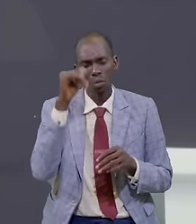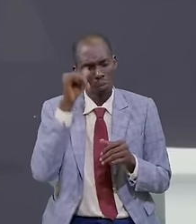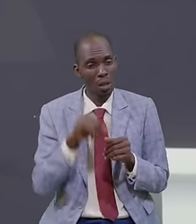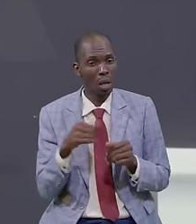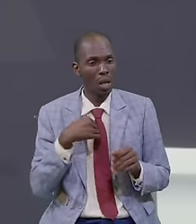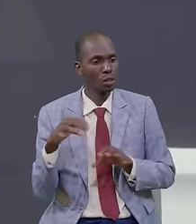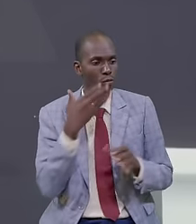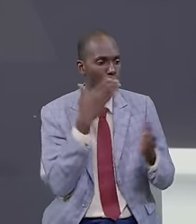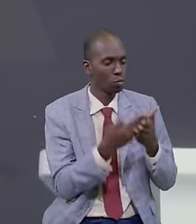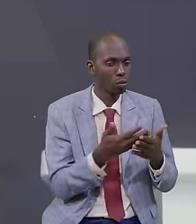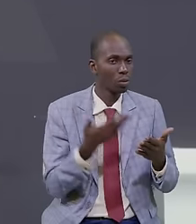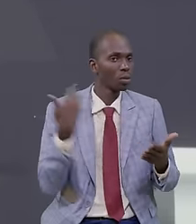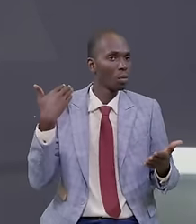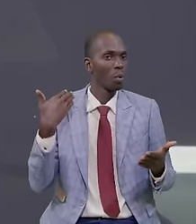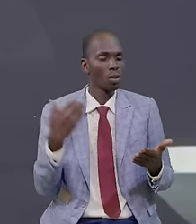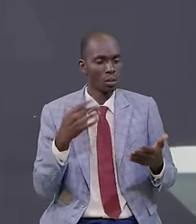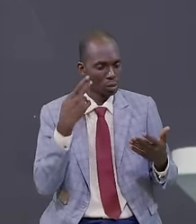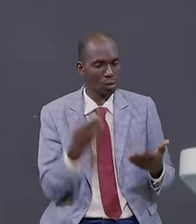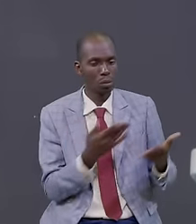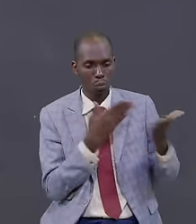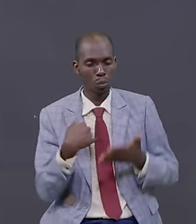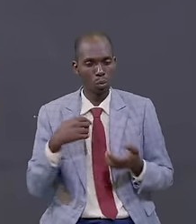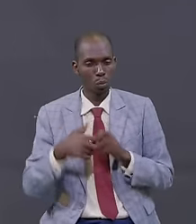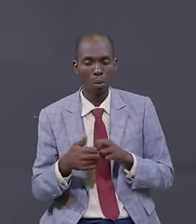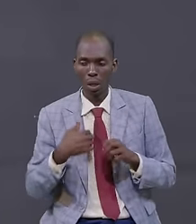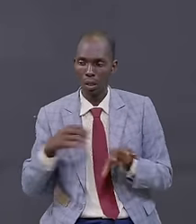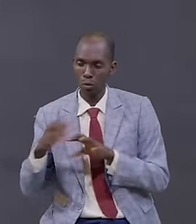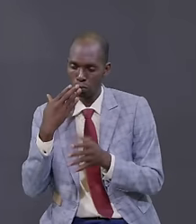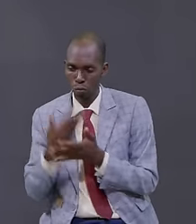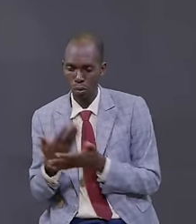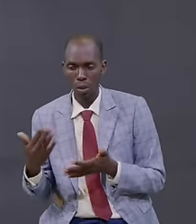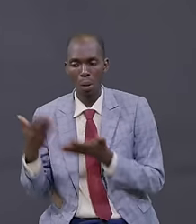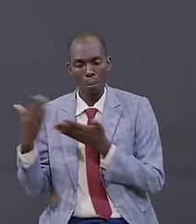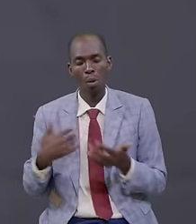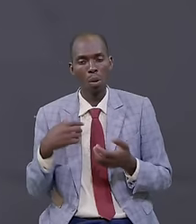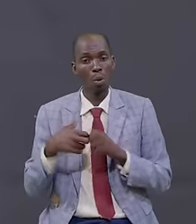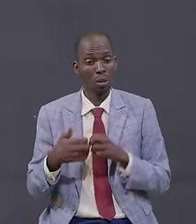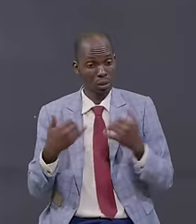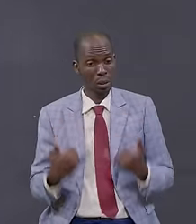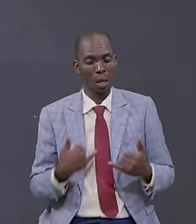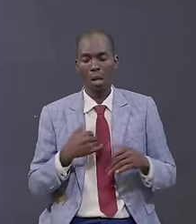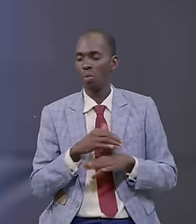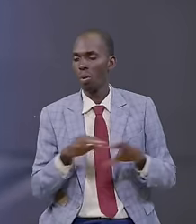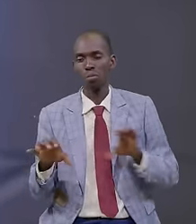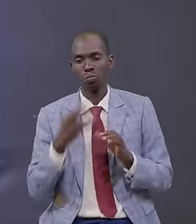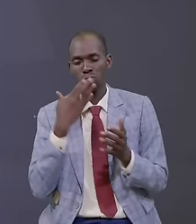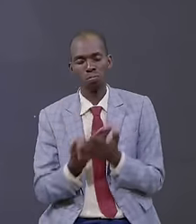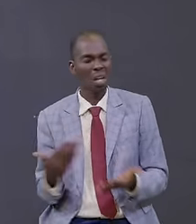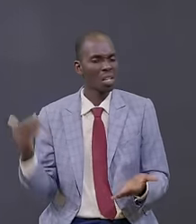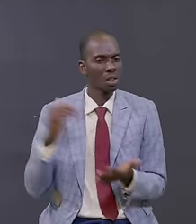why I was stopped. But Joseph, he will not stop. He wasn't looking at, you know, the water that went